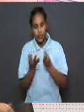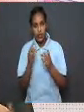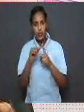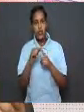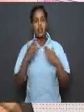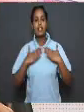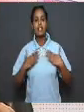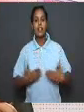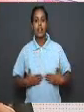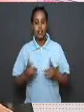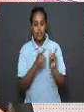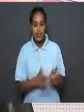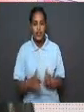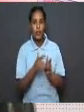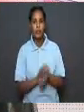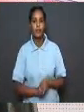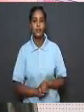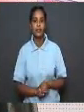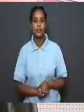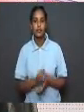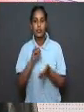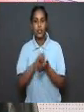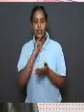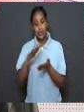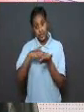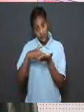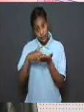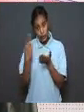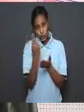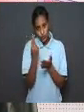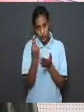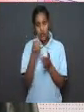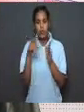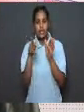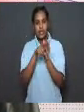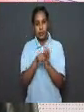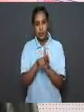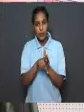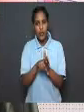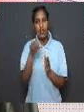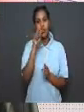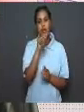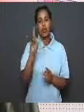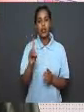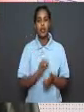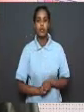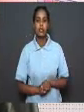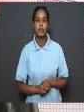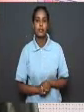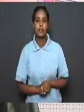a physical system, that is studied using the principles of thermodynamics.